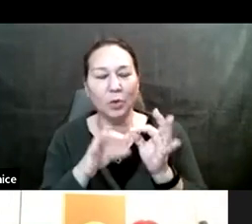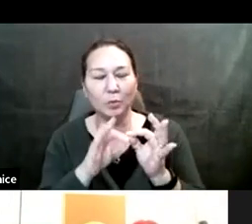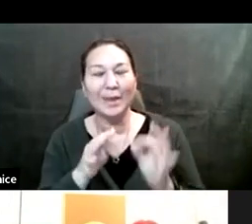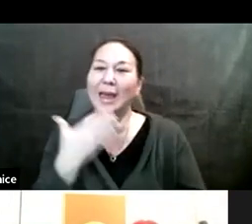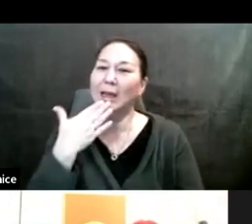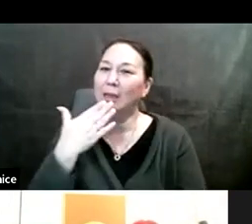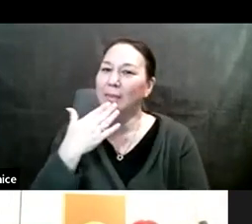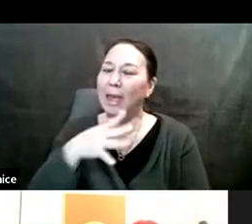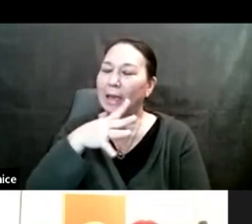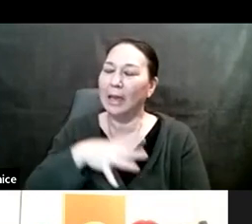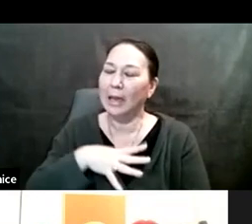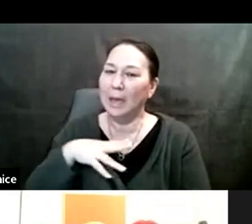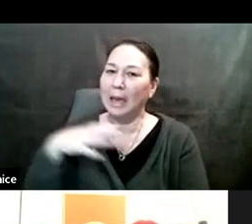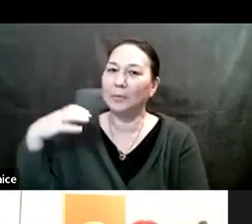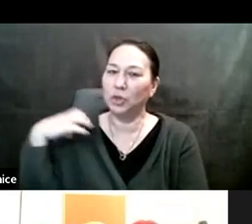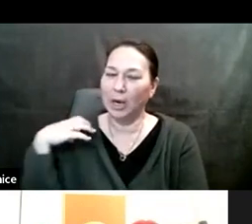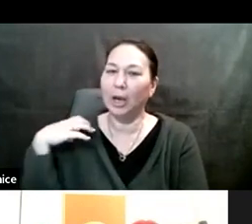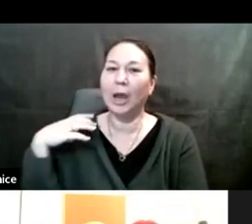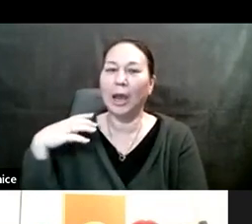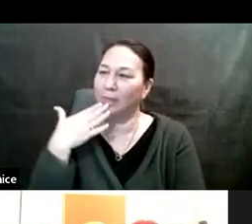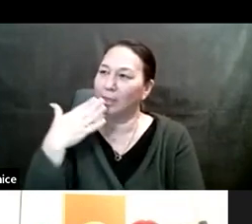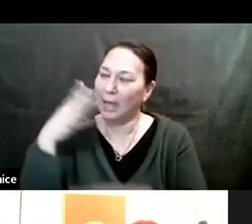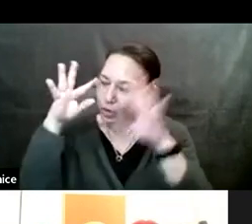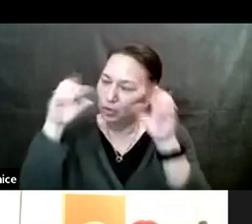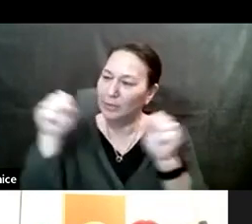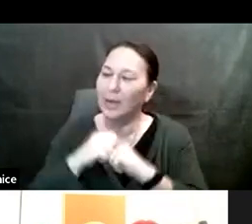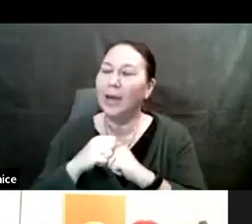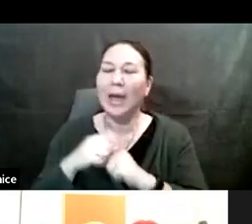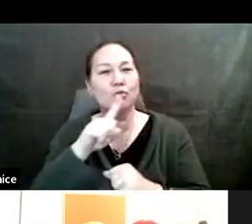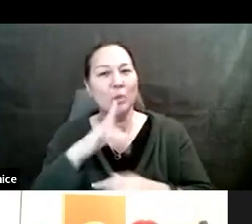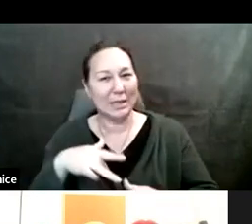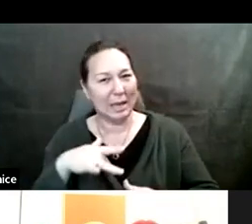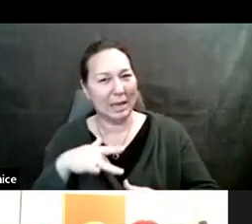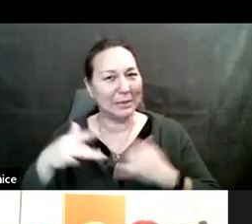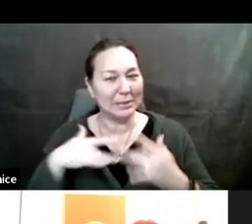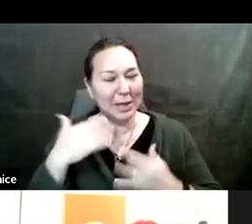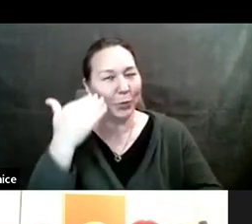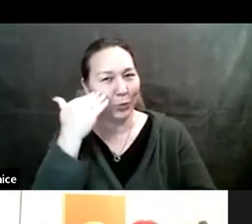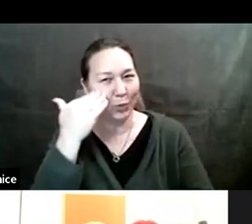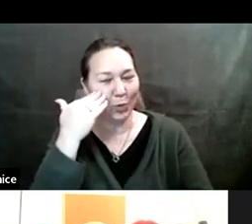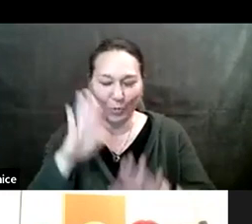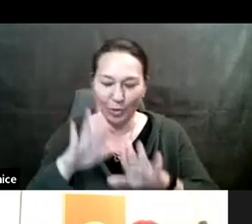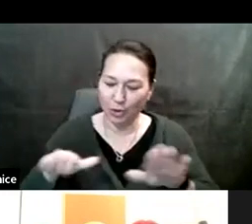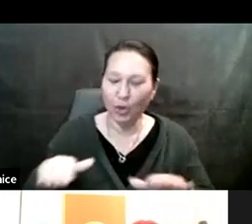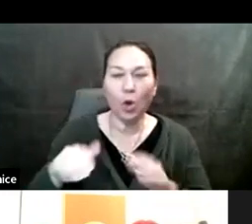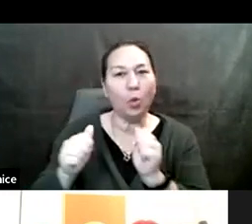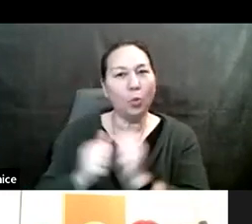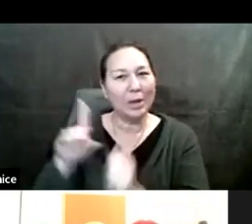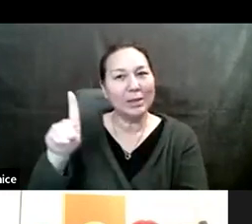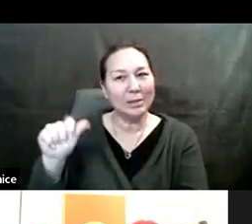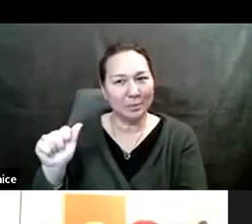thank you superintendent it really gets me excited to know that the children with disabilities